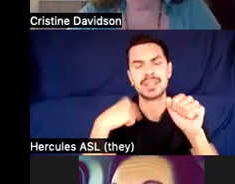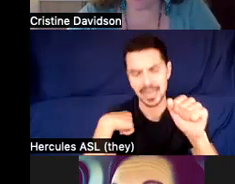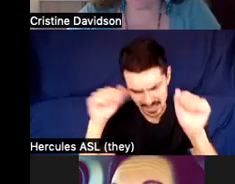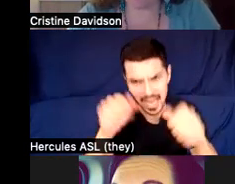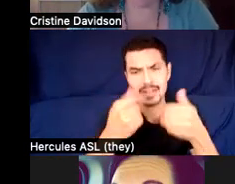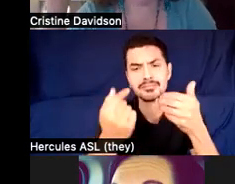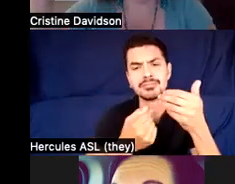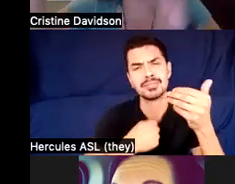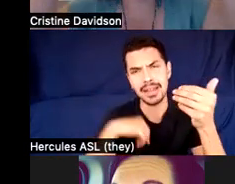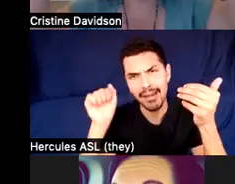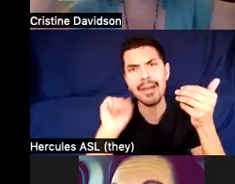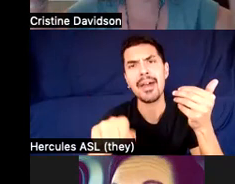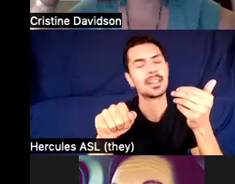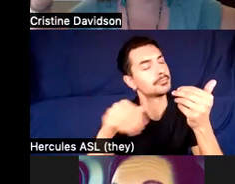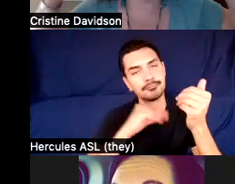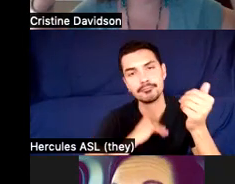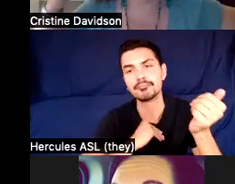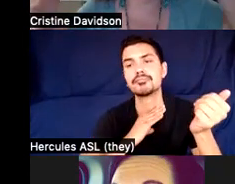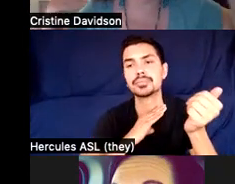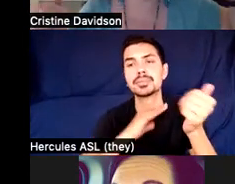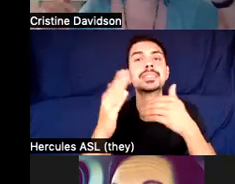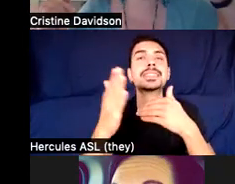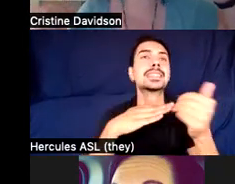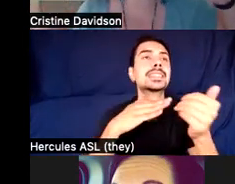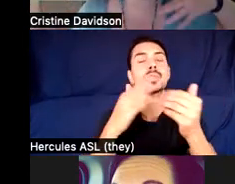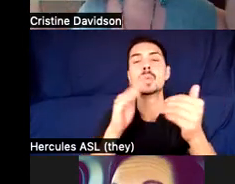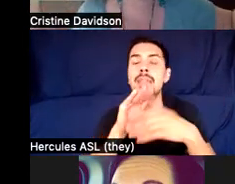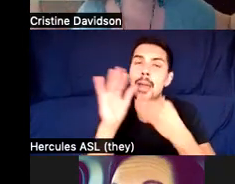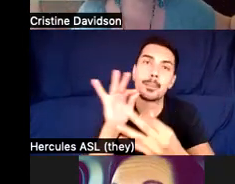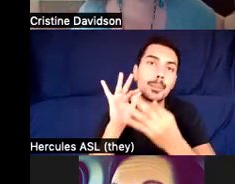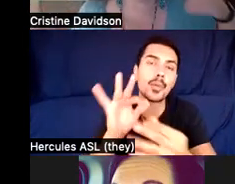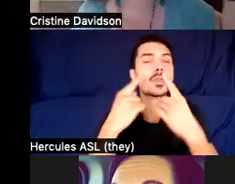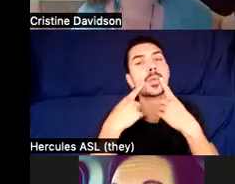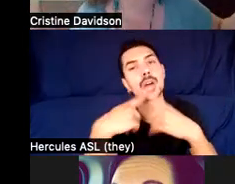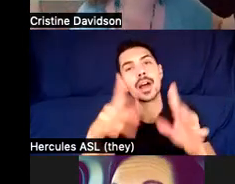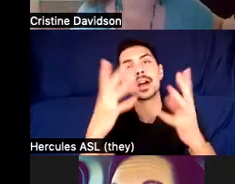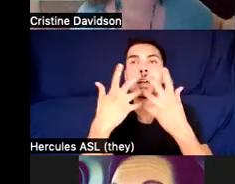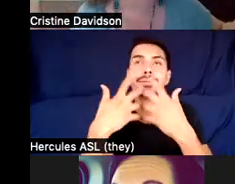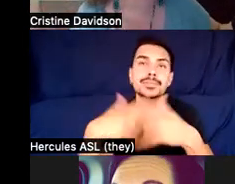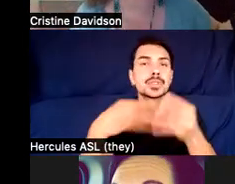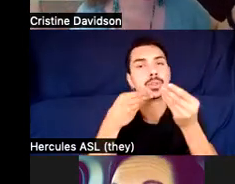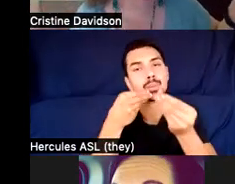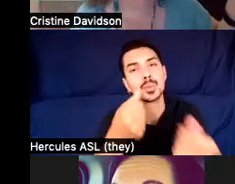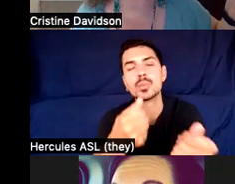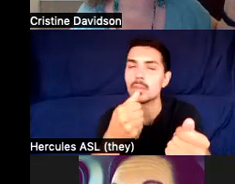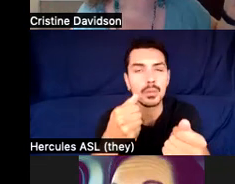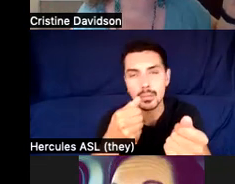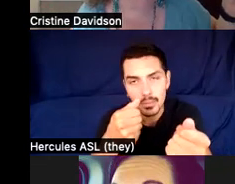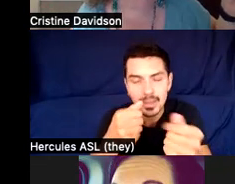don't work out in some sort of cookie cutter perfect way, all the moves that we take are